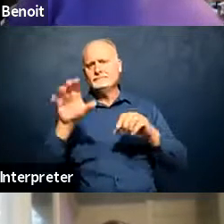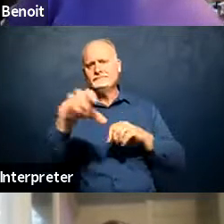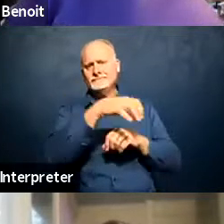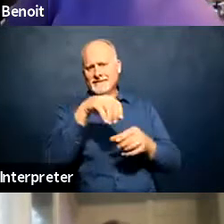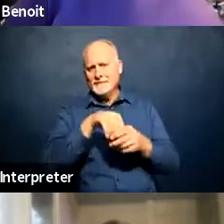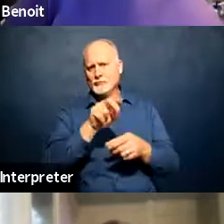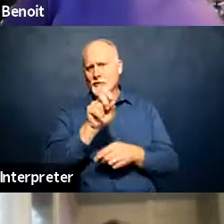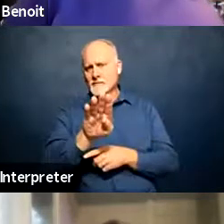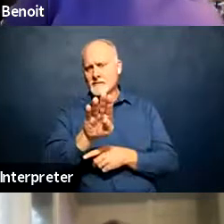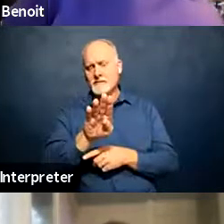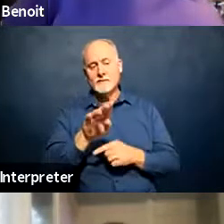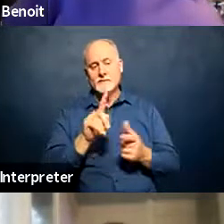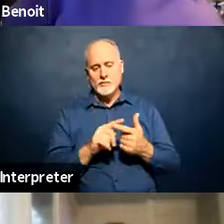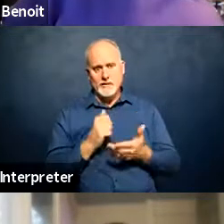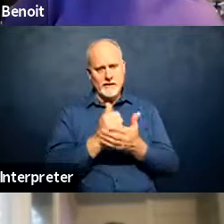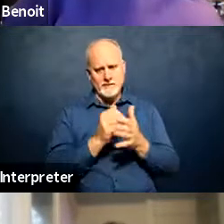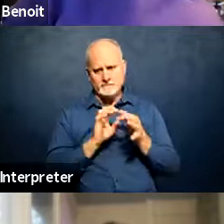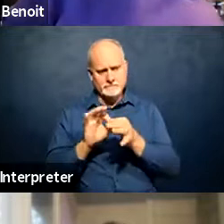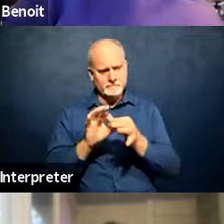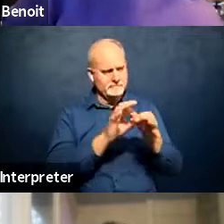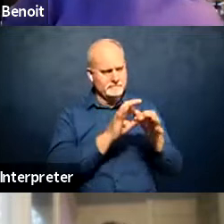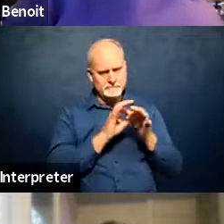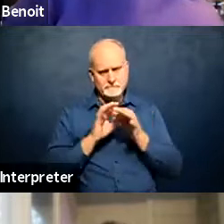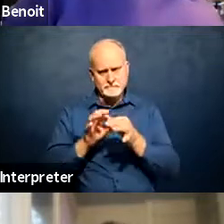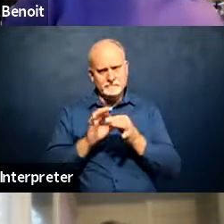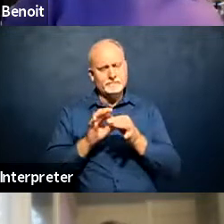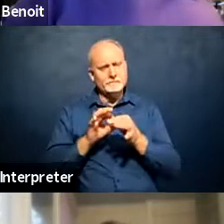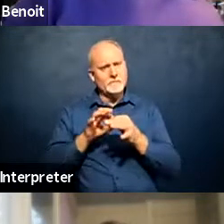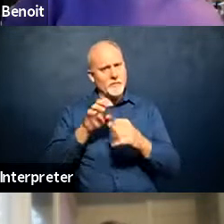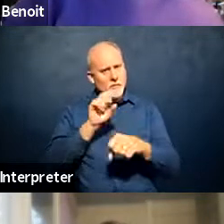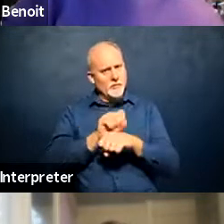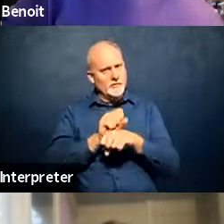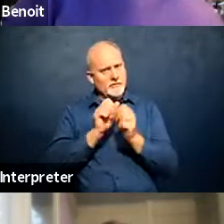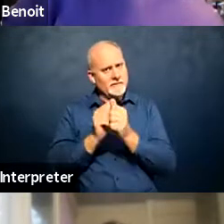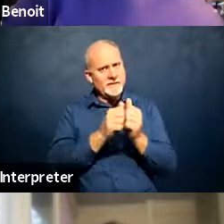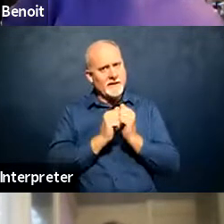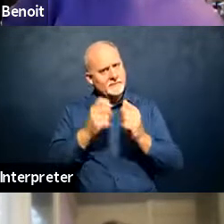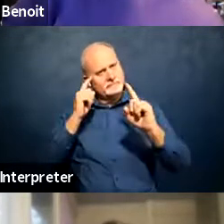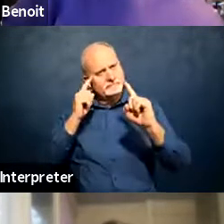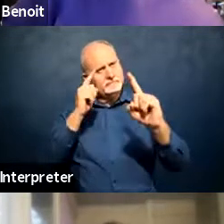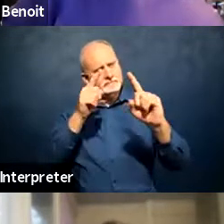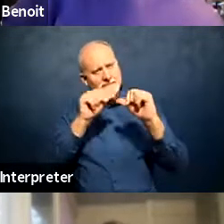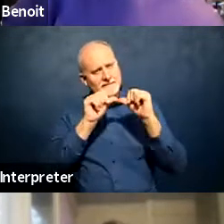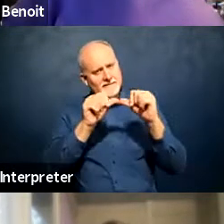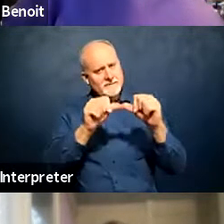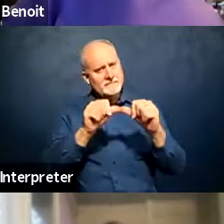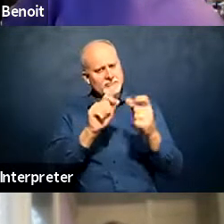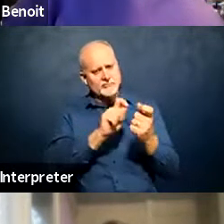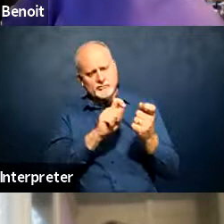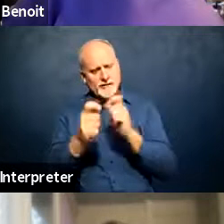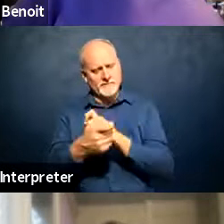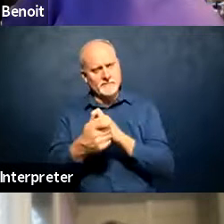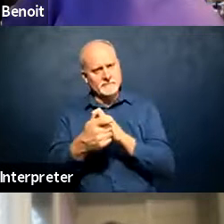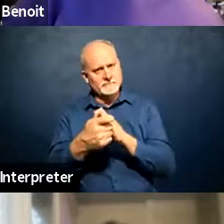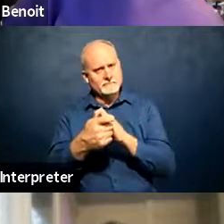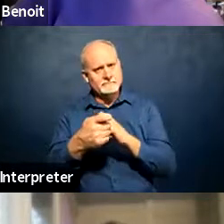across the UAB enterprise to build on the momentum of our longstanding efforts to work for sustainable transformation on our campus